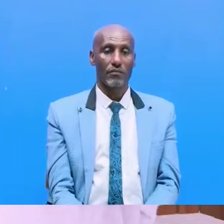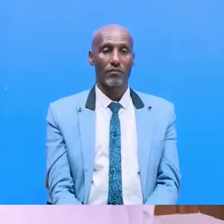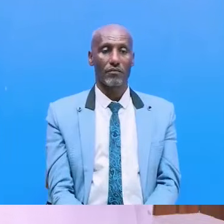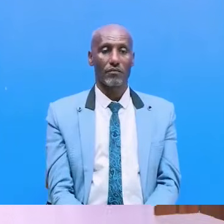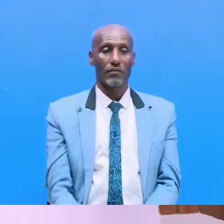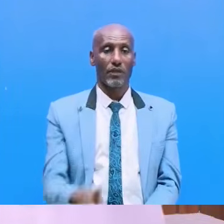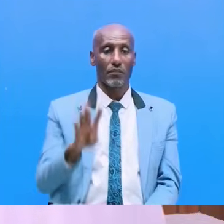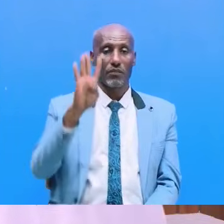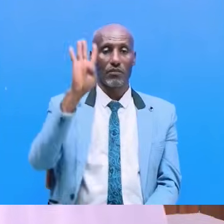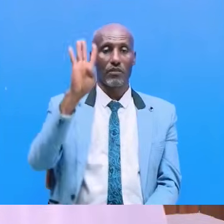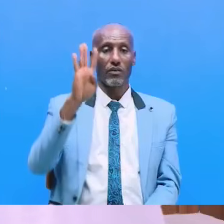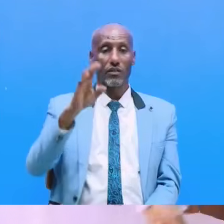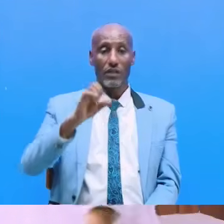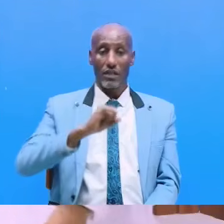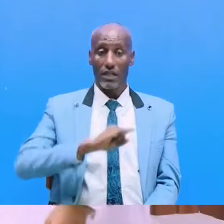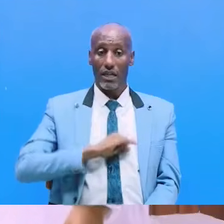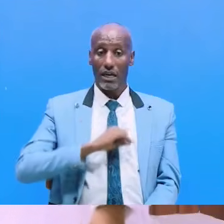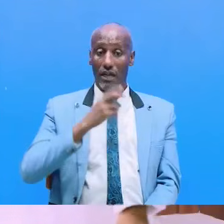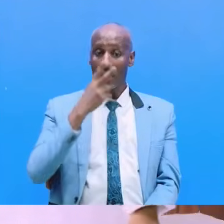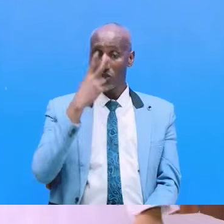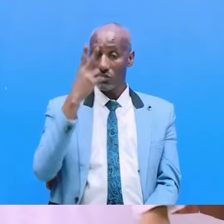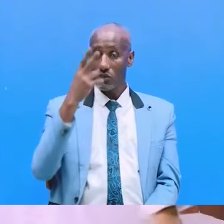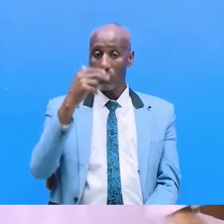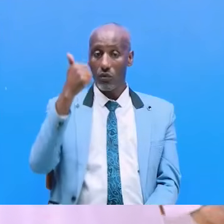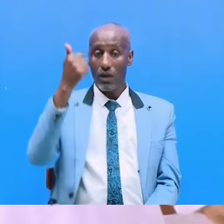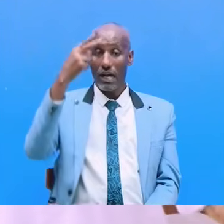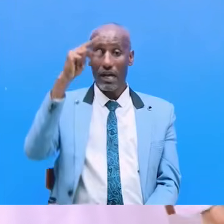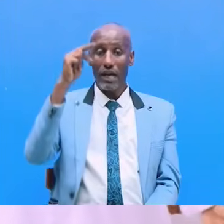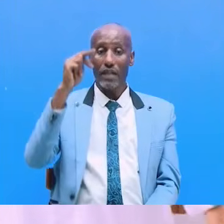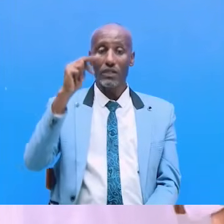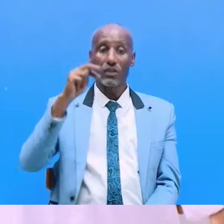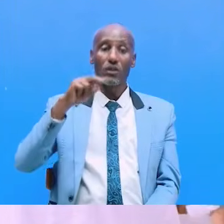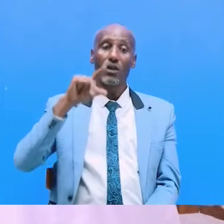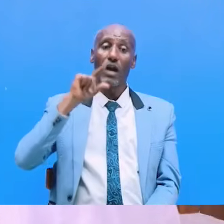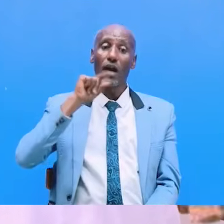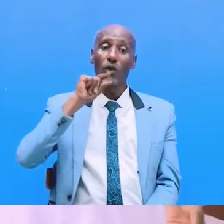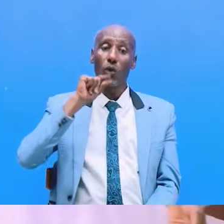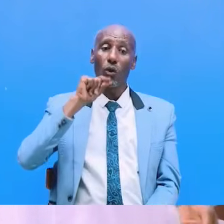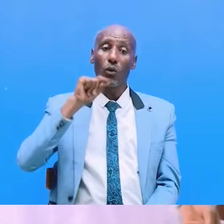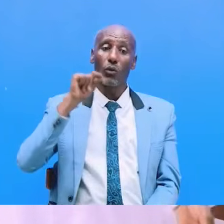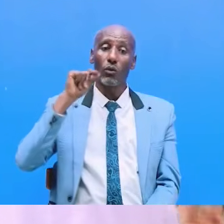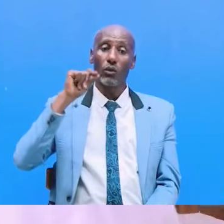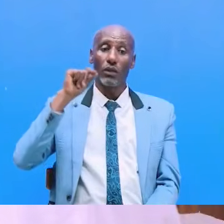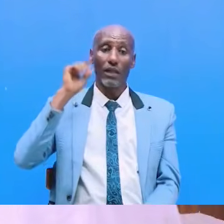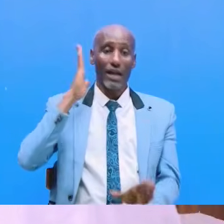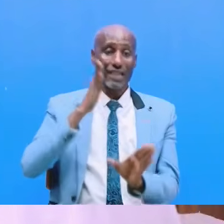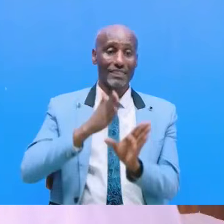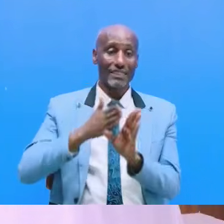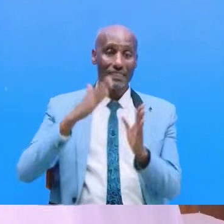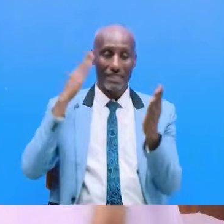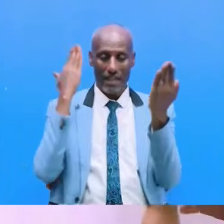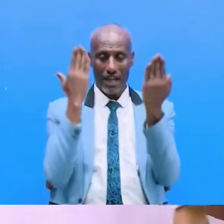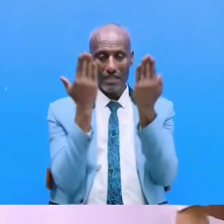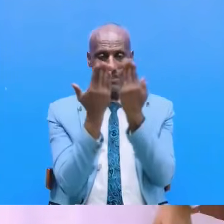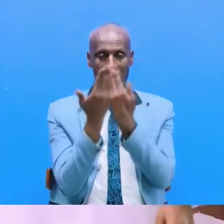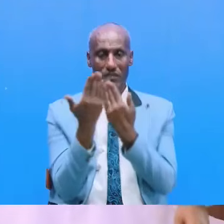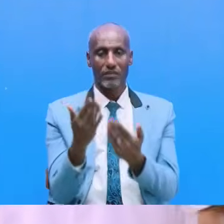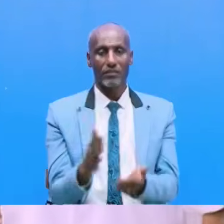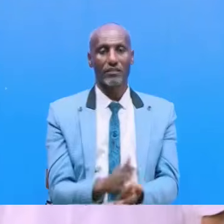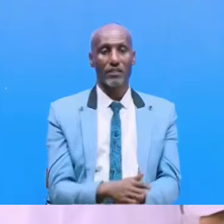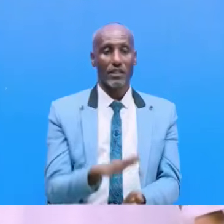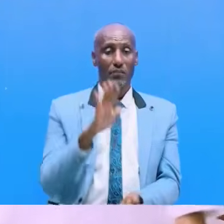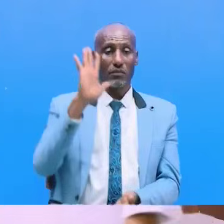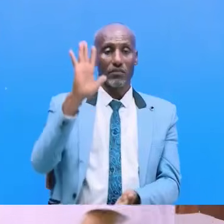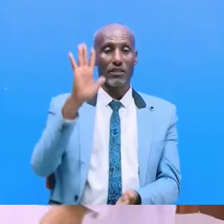number 4. I saw an owl at night. I saw an owl at night.